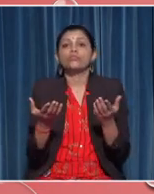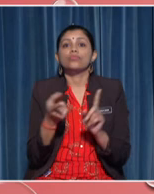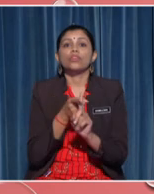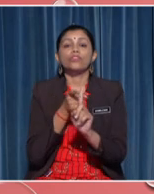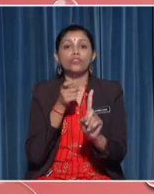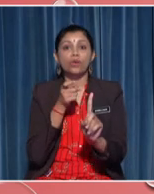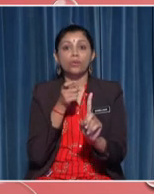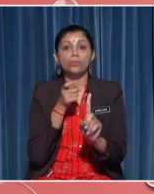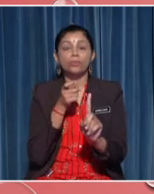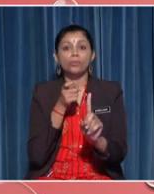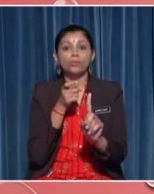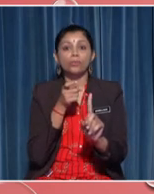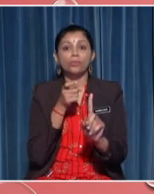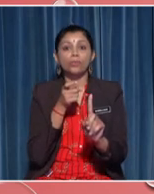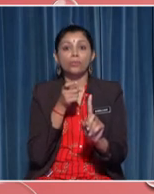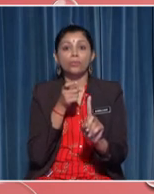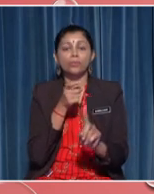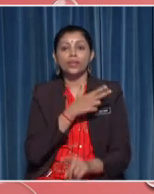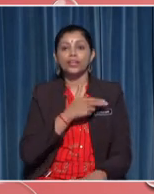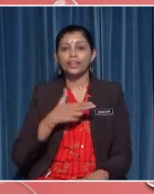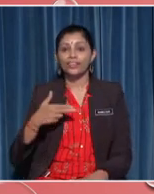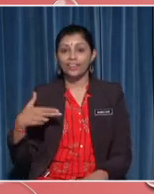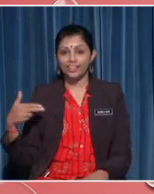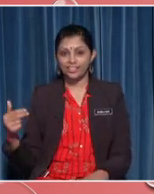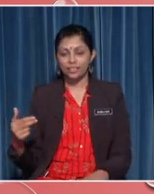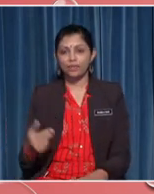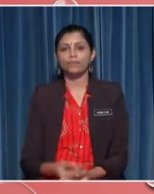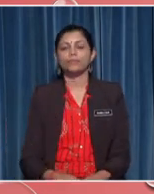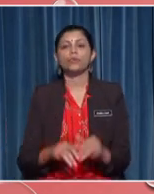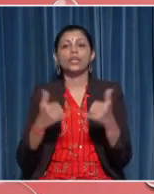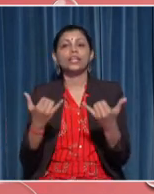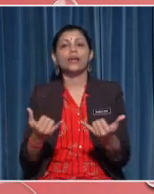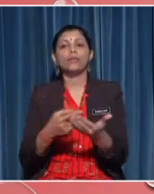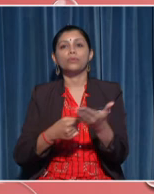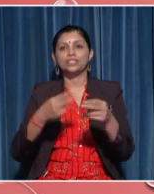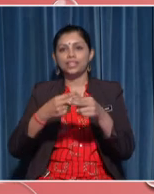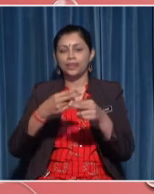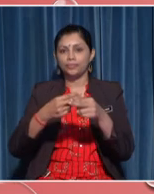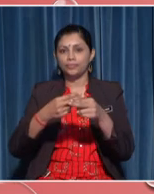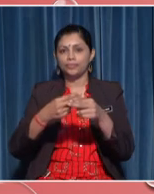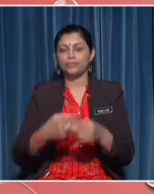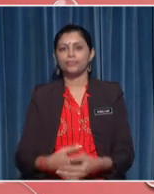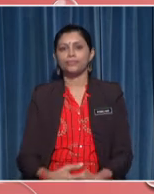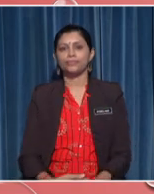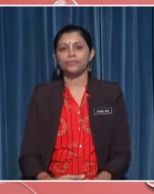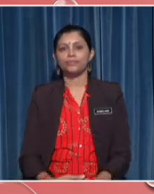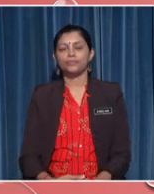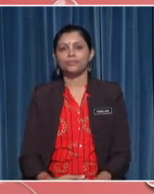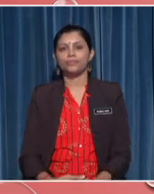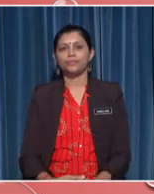Yes, the money is from Indonesia. Can you guess what their currency